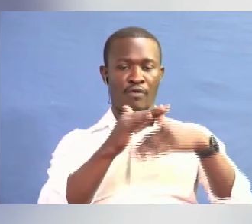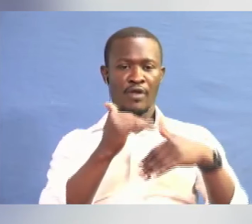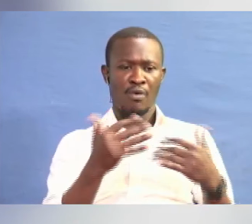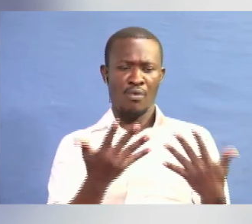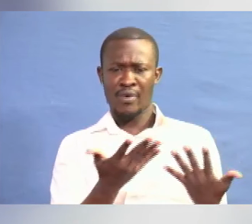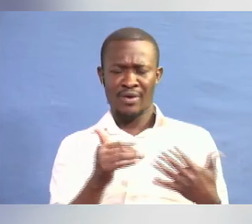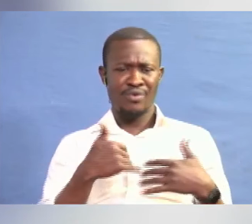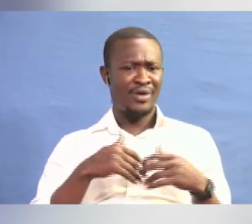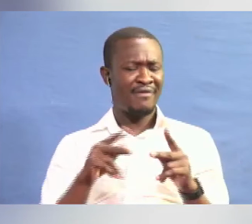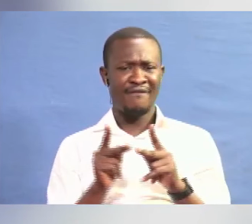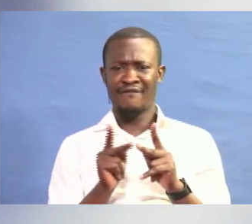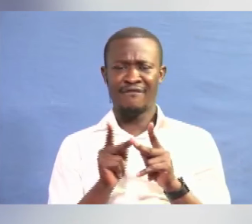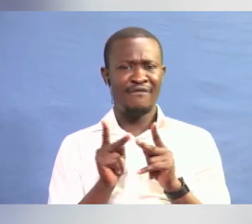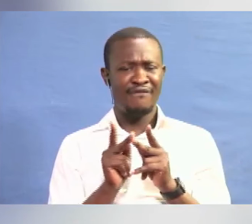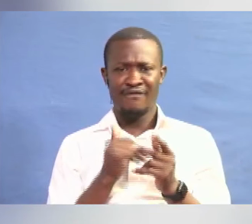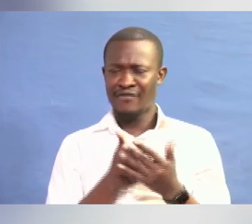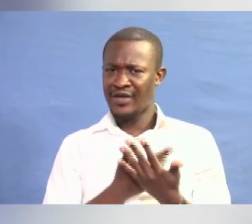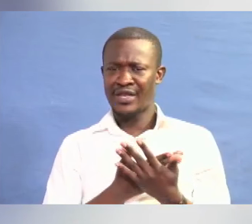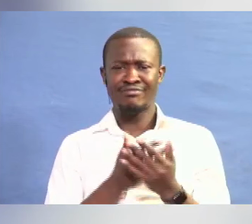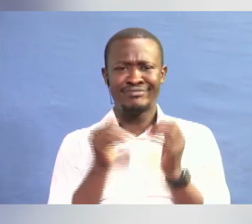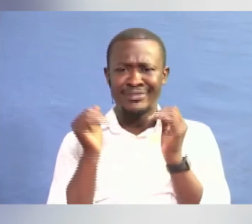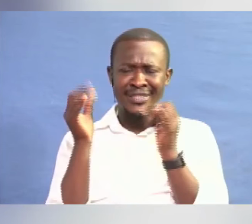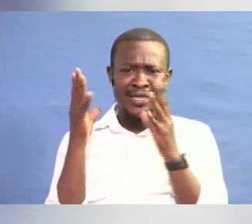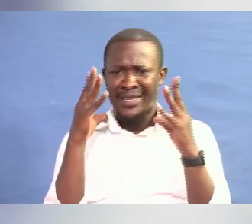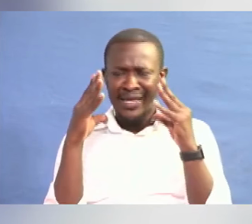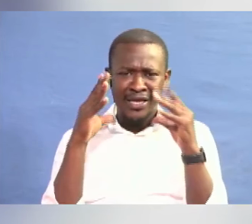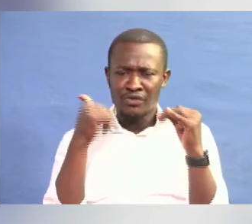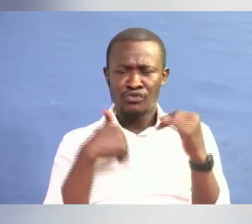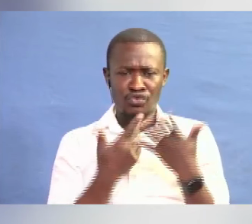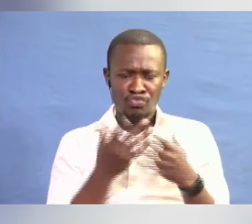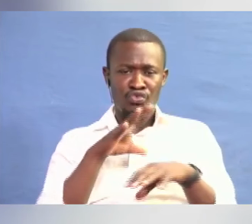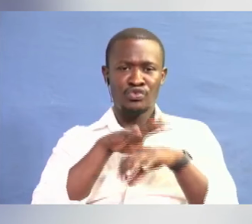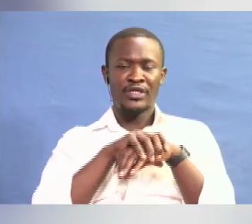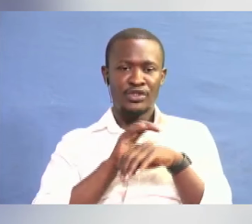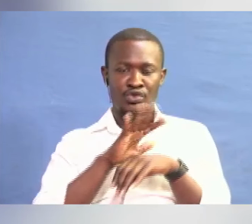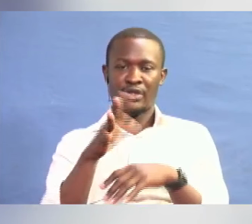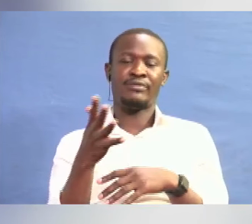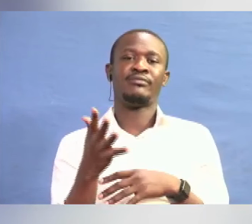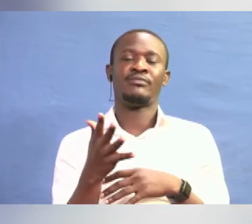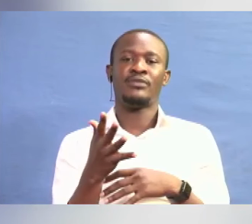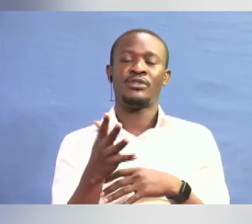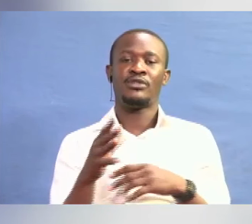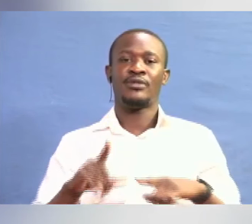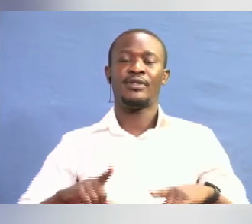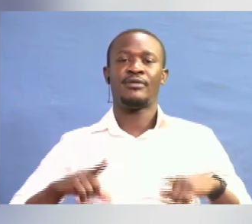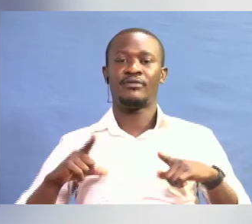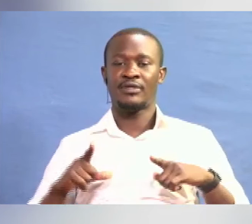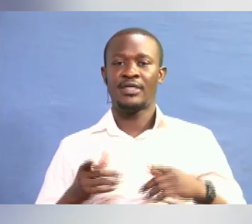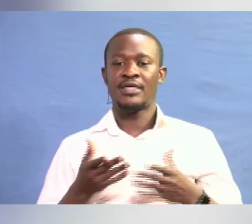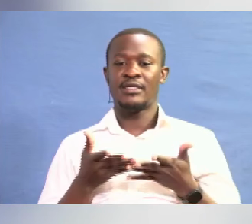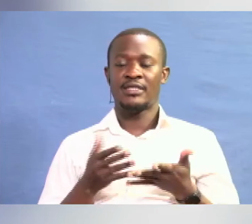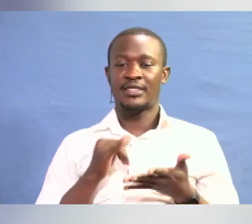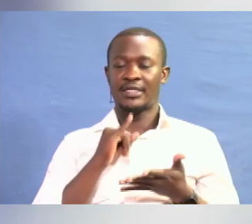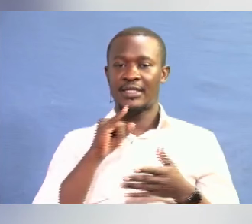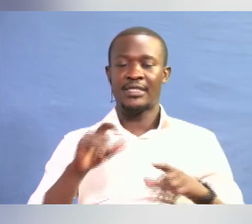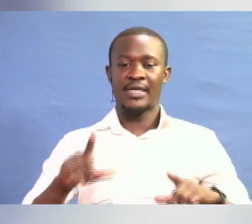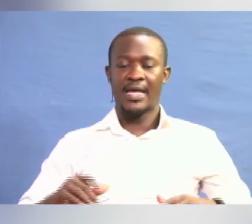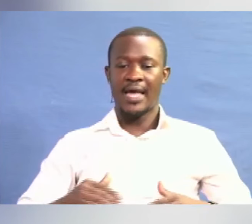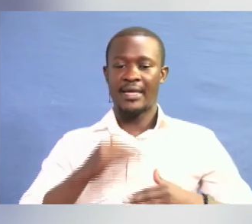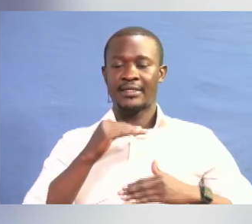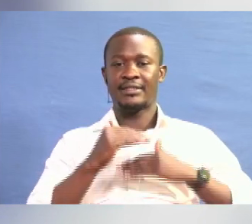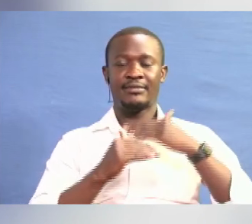so eager and determined to attain your degree. This is a step. Sometimes